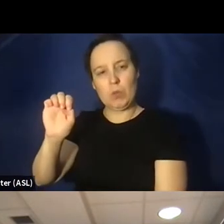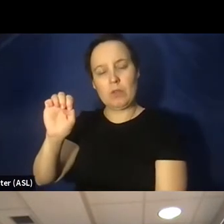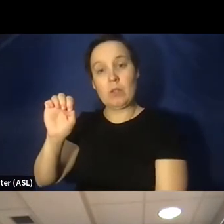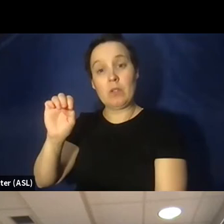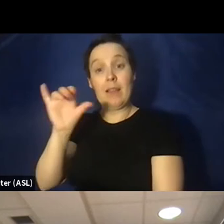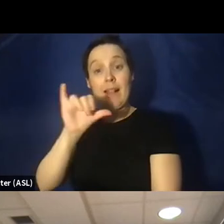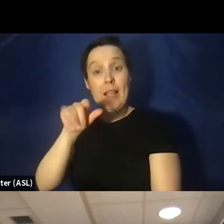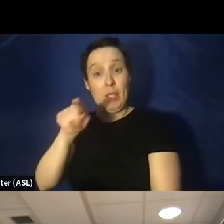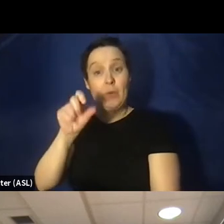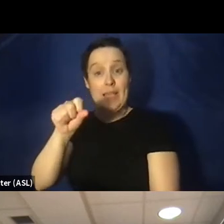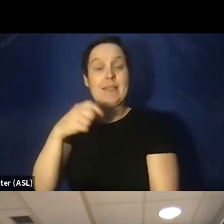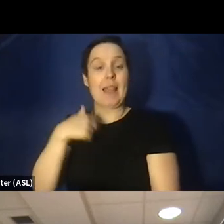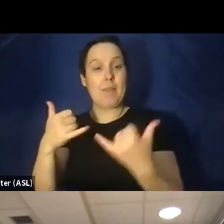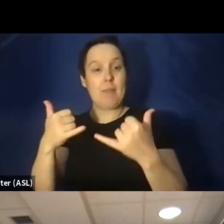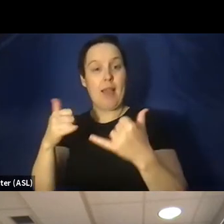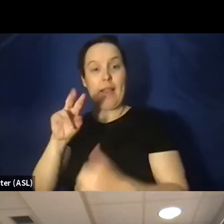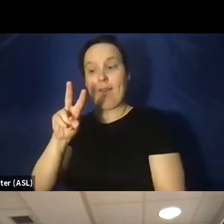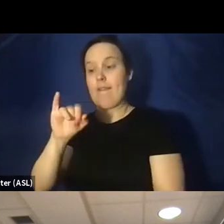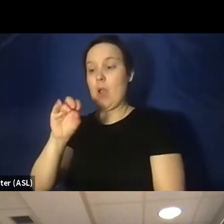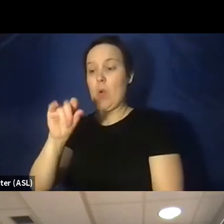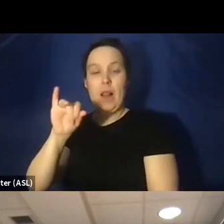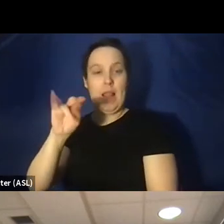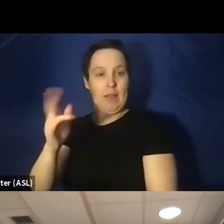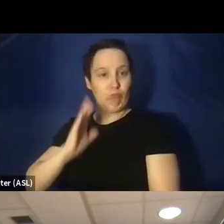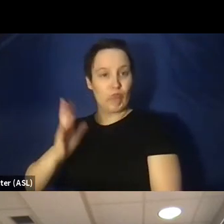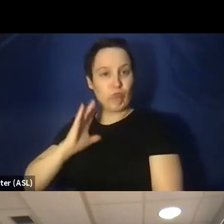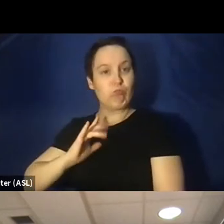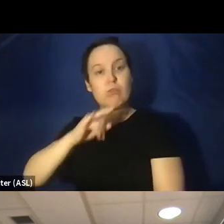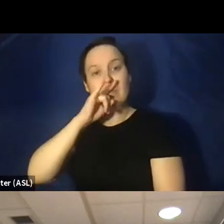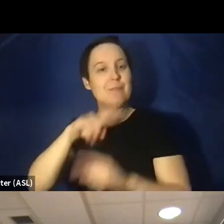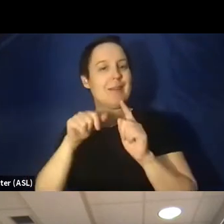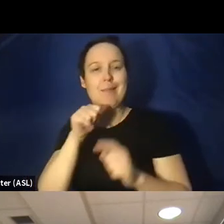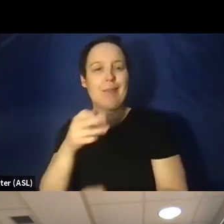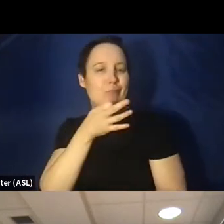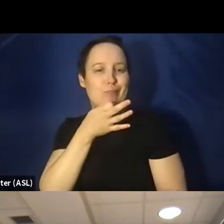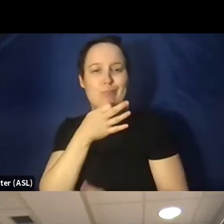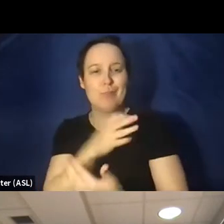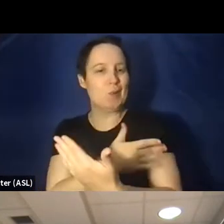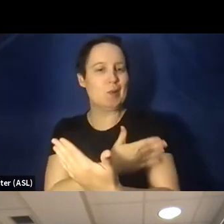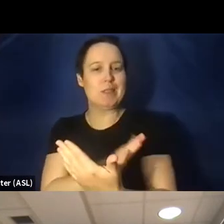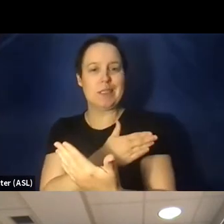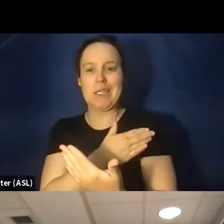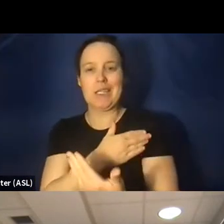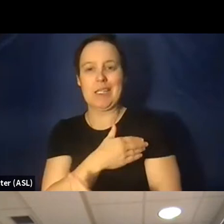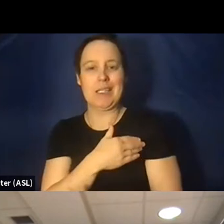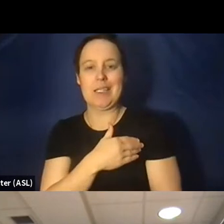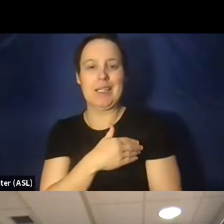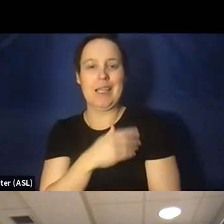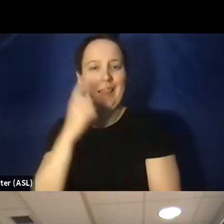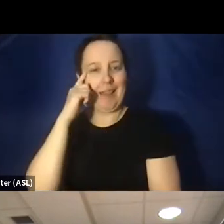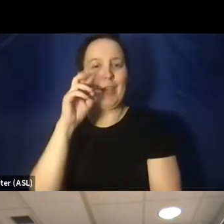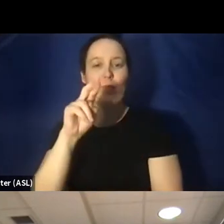play Suzuki violin as a child, but I really am not a musical person, I would say, although Rebecca M would disagree with